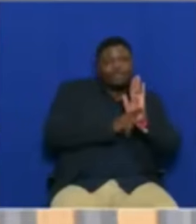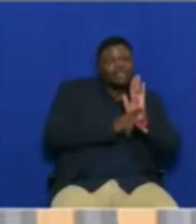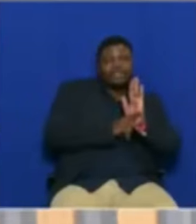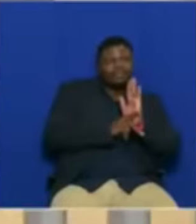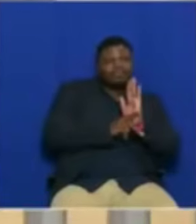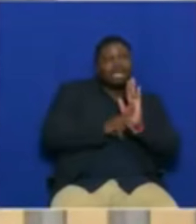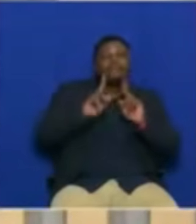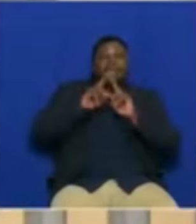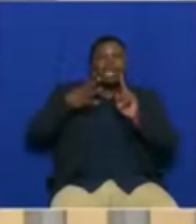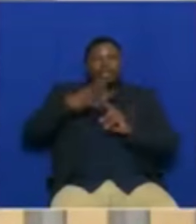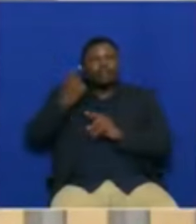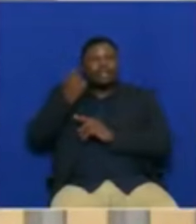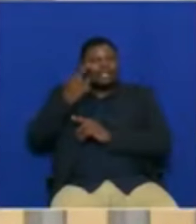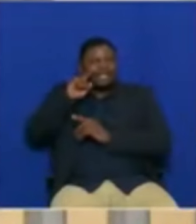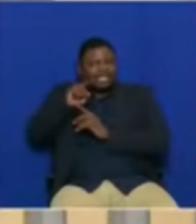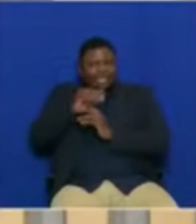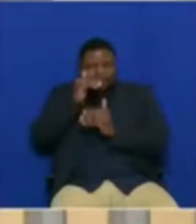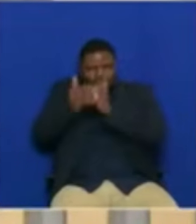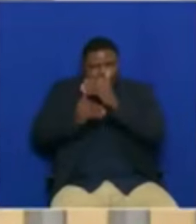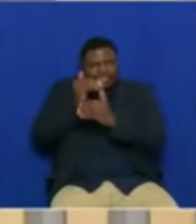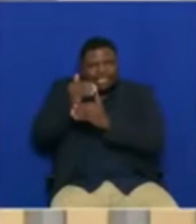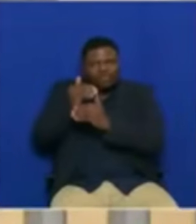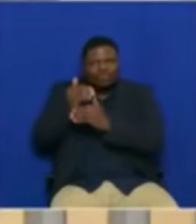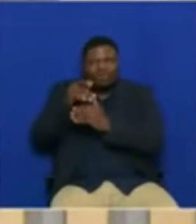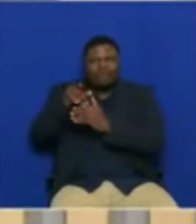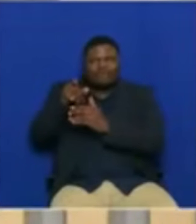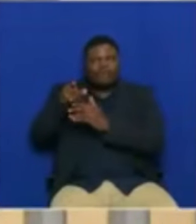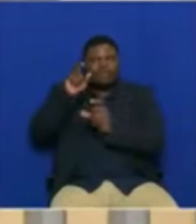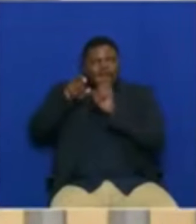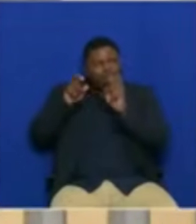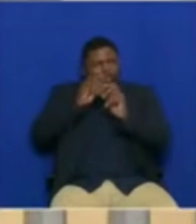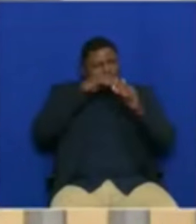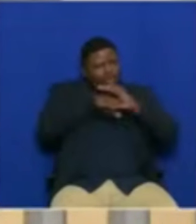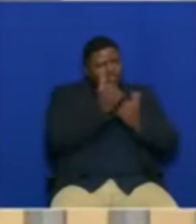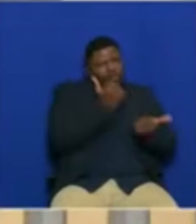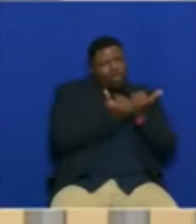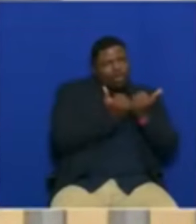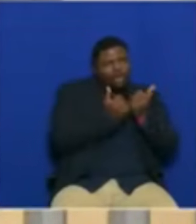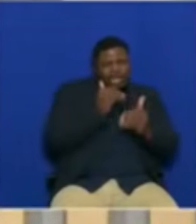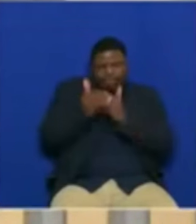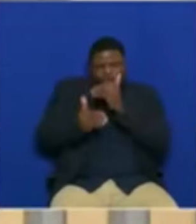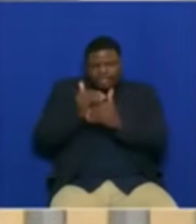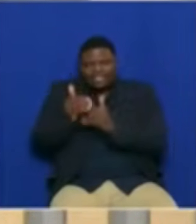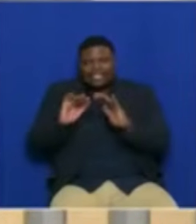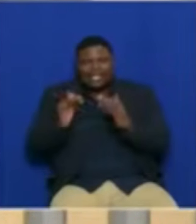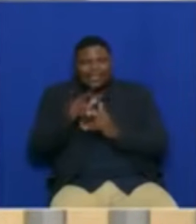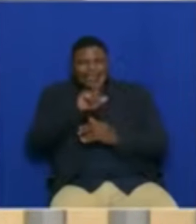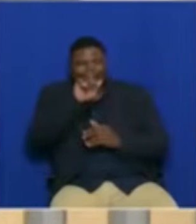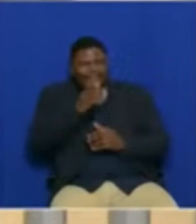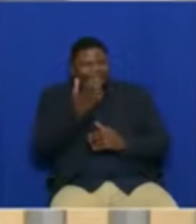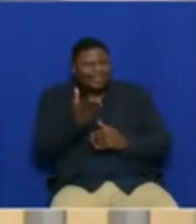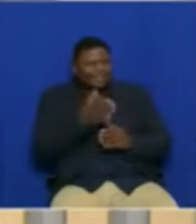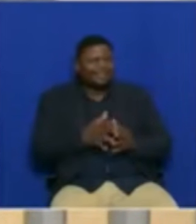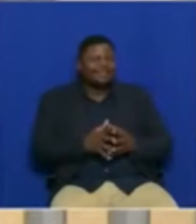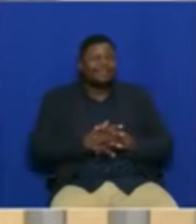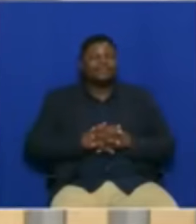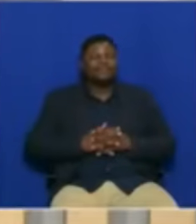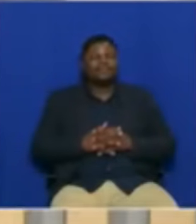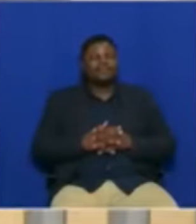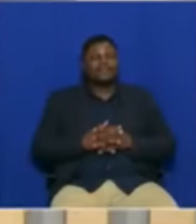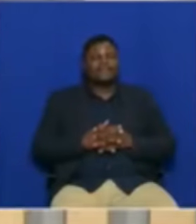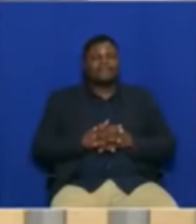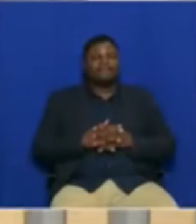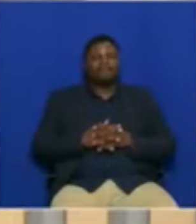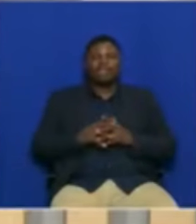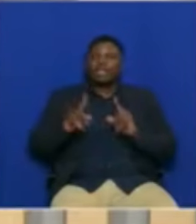Commissioner, thank you, Chair. Yes, you may. Is that there's no particular policy that I know of there. It's when you finish and